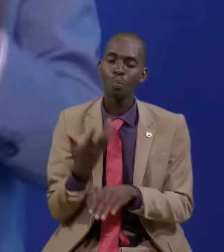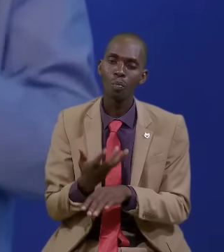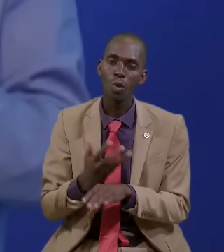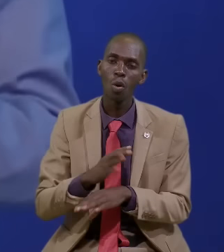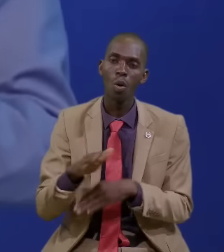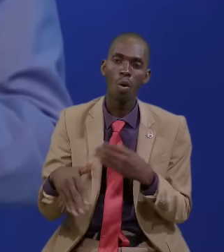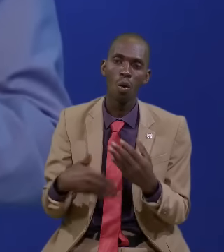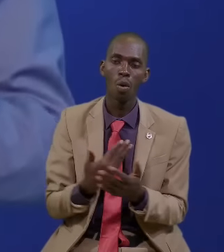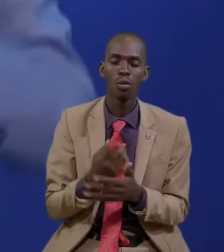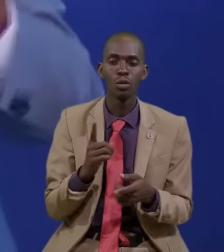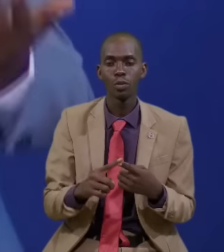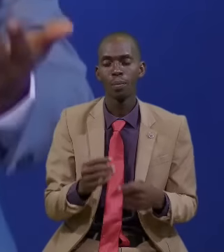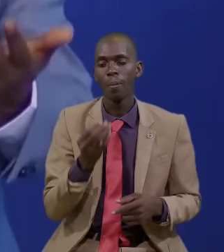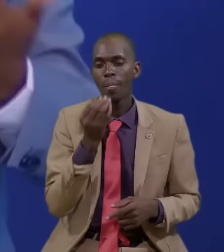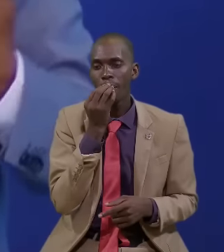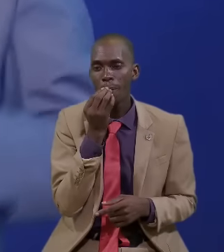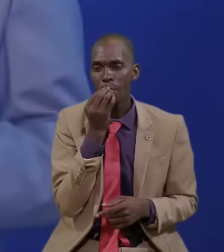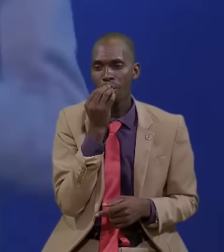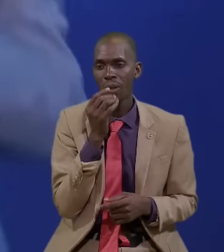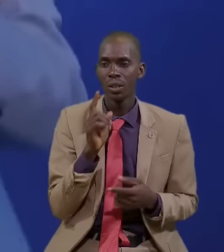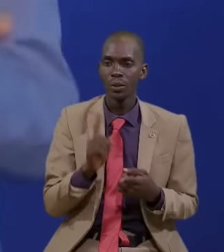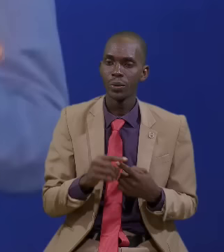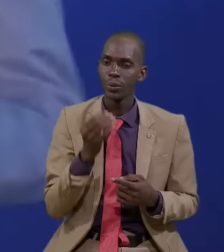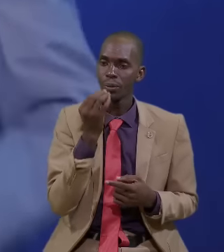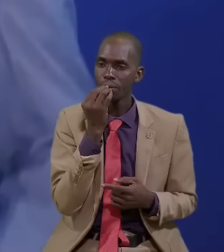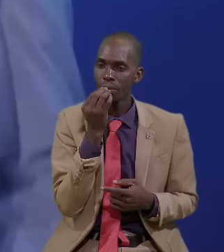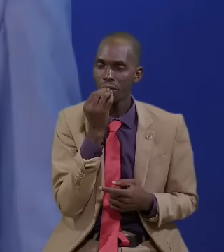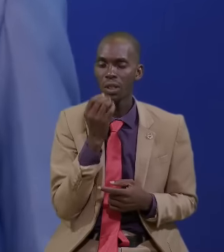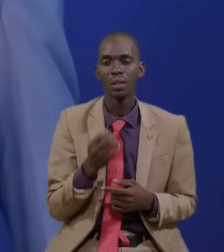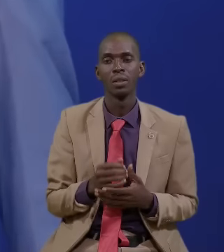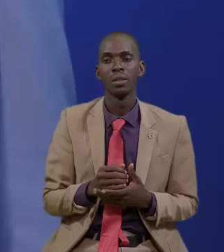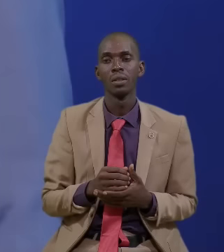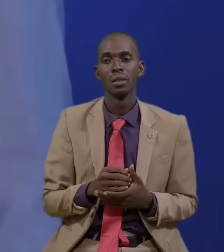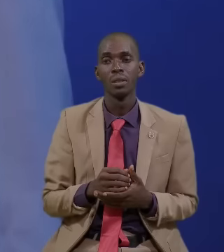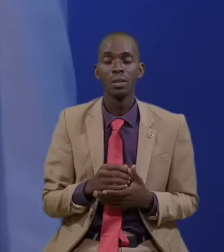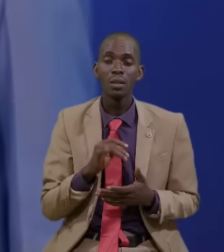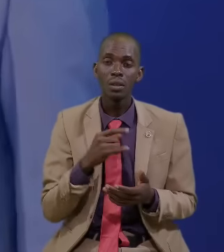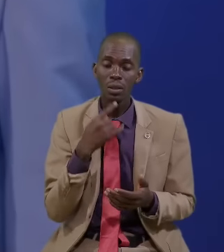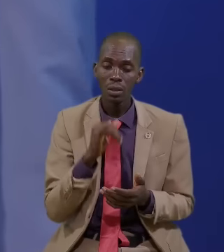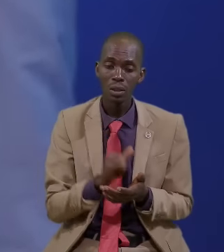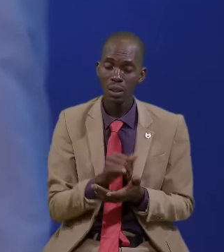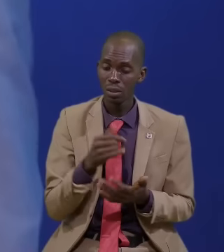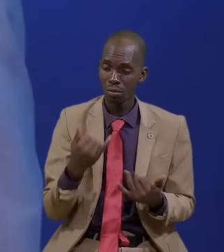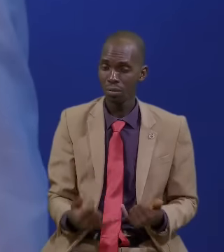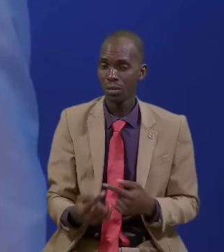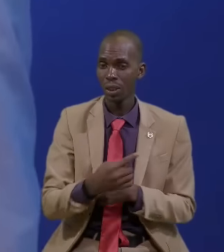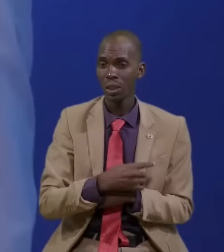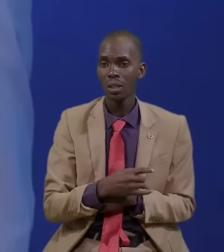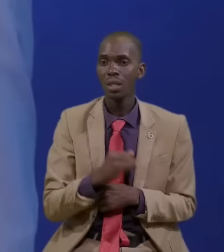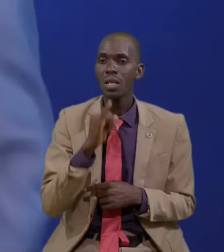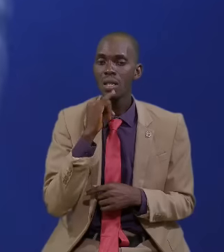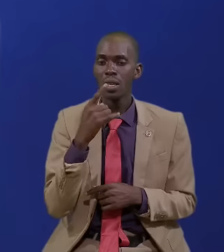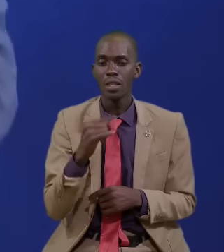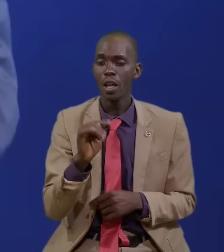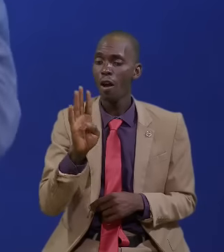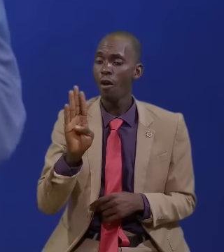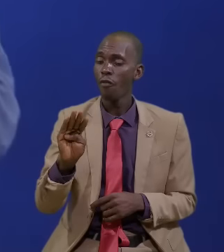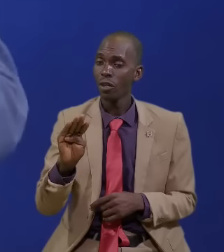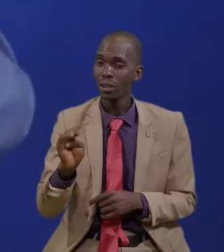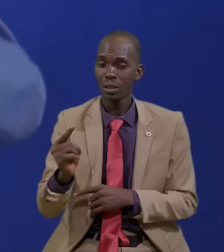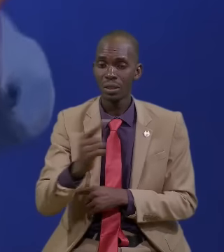take meat, to eat food, saying, this day is the 14th day